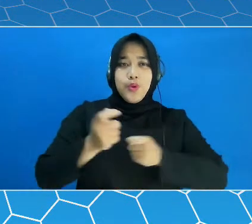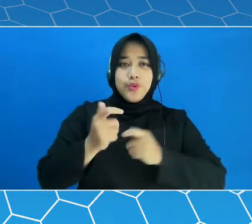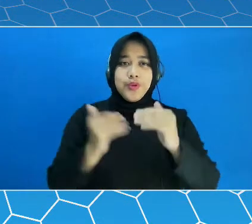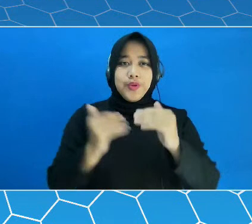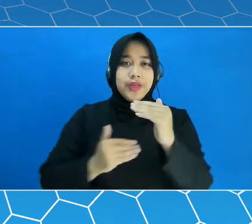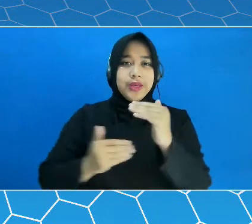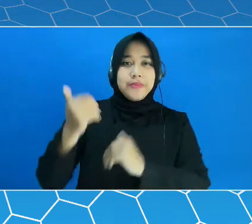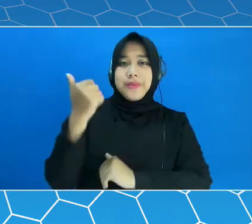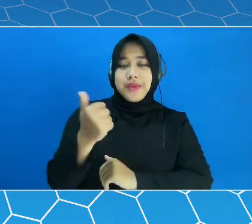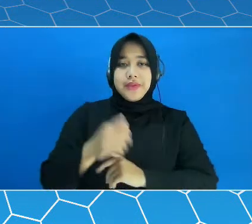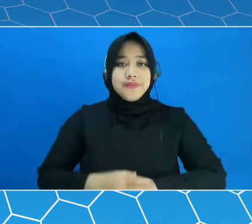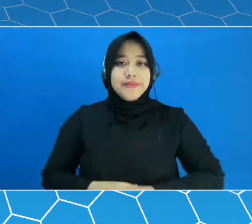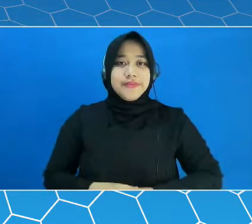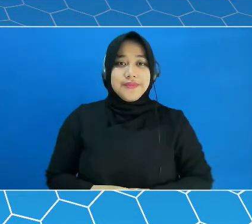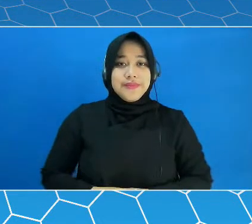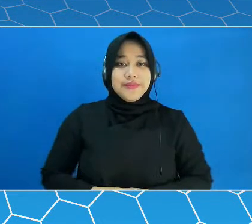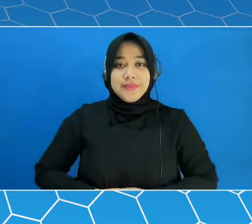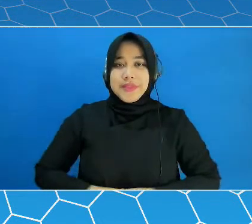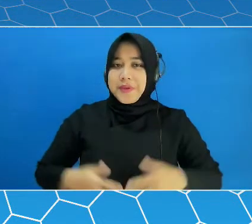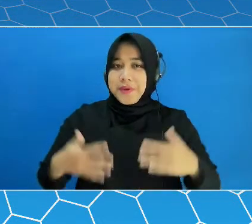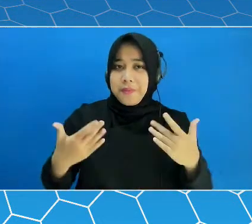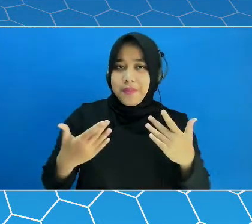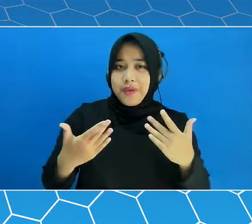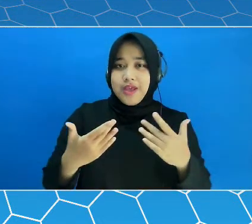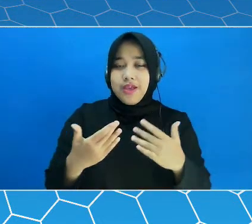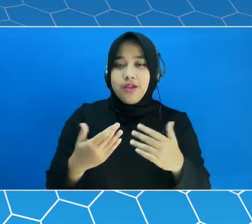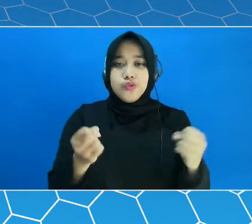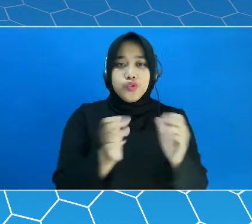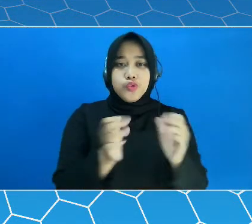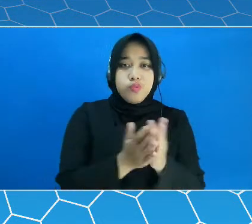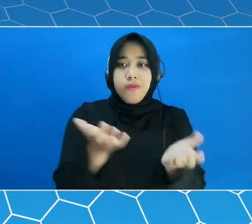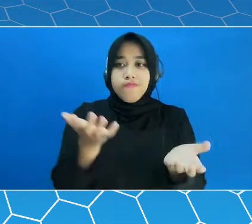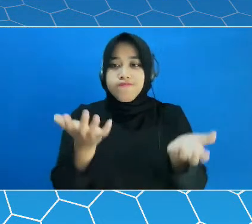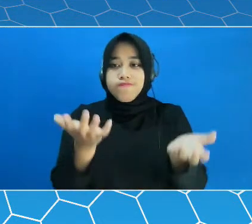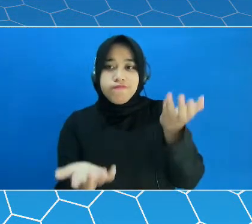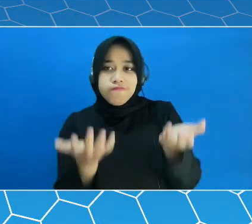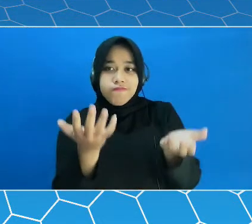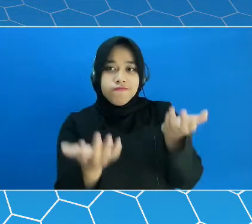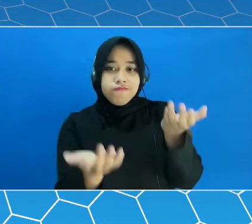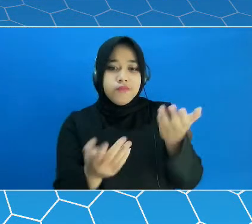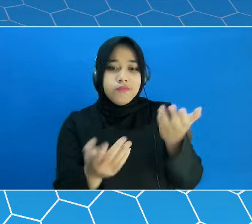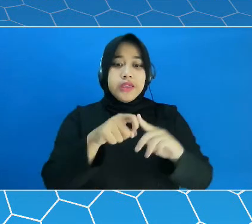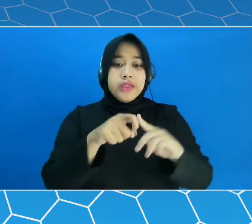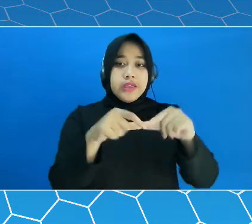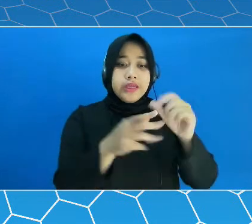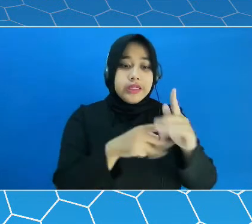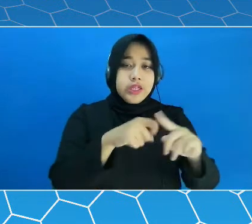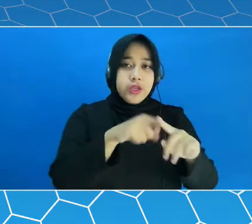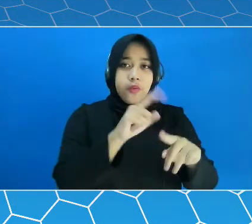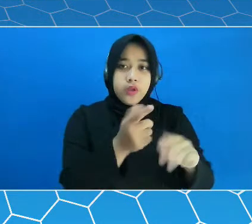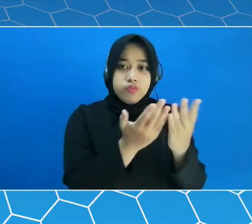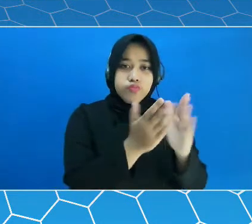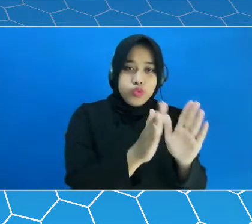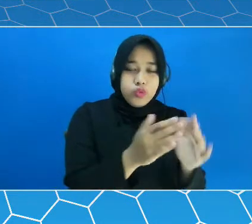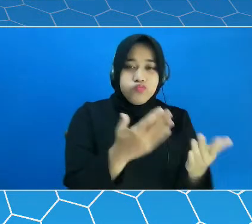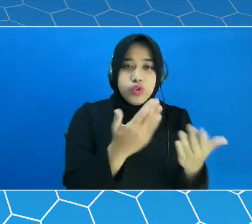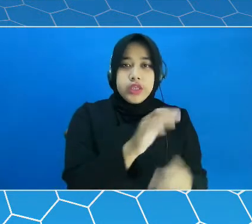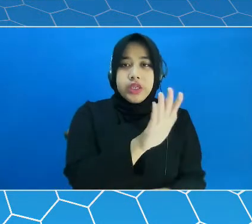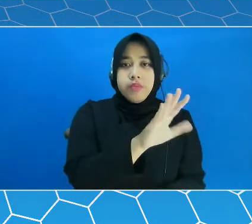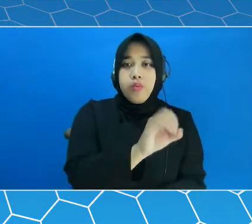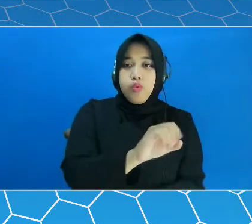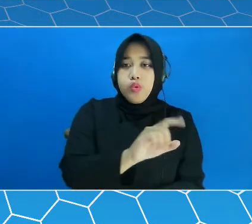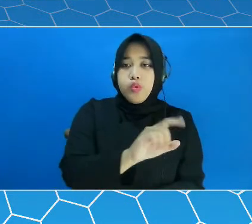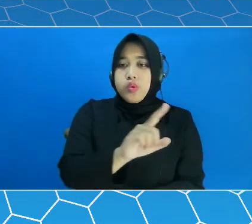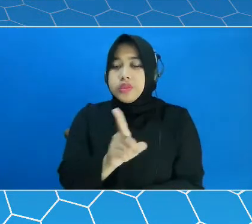the ratios of the clinics that had to open up mainly 50 to 60% of the original capacity prior to